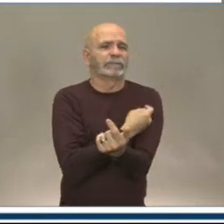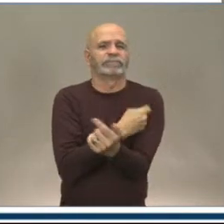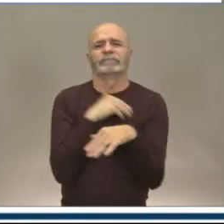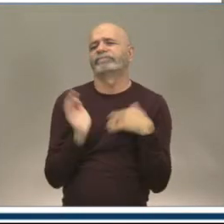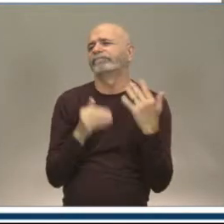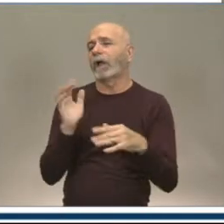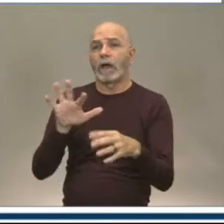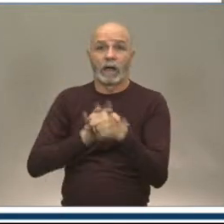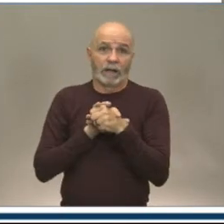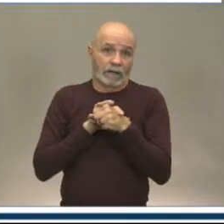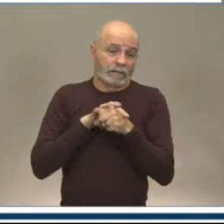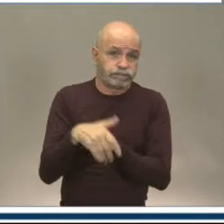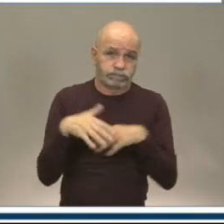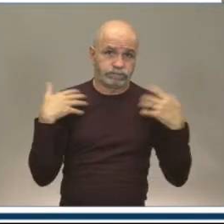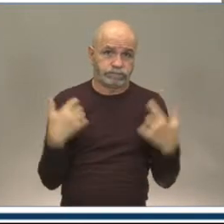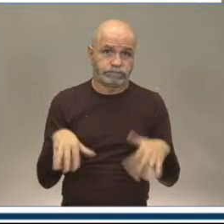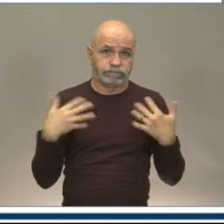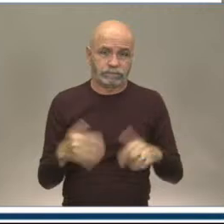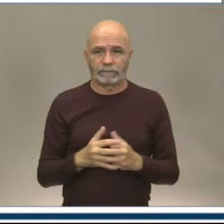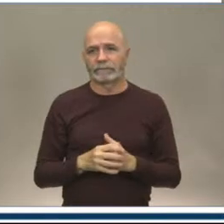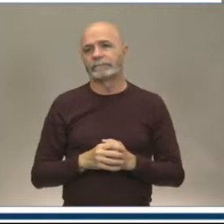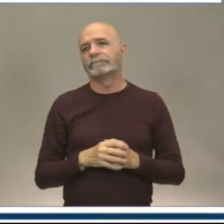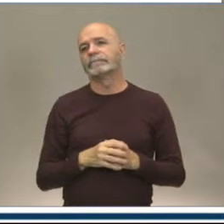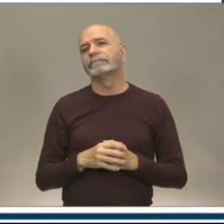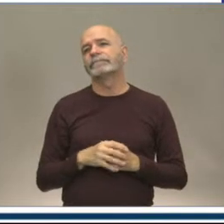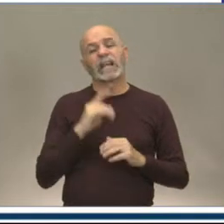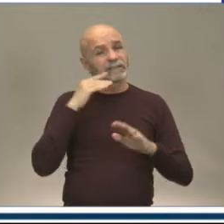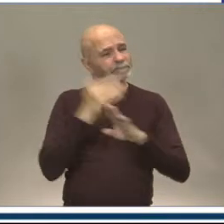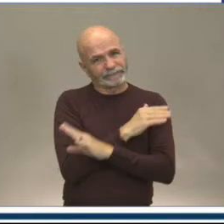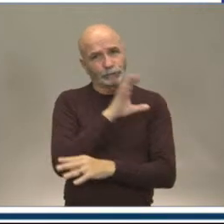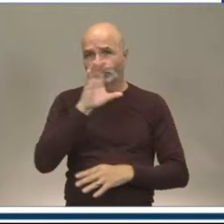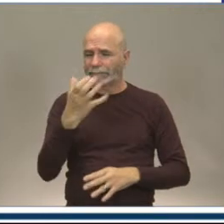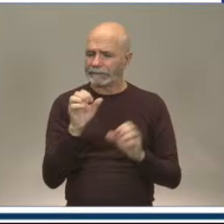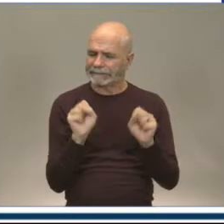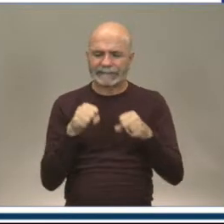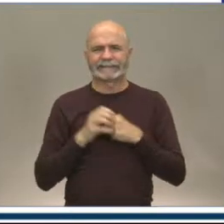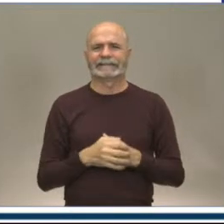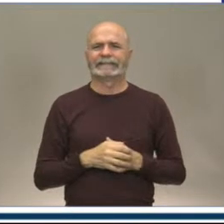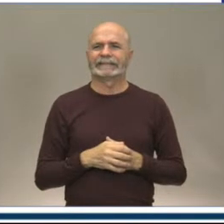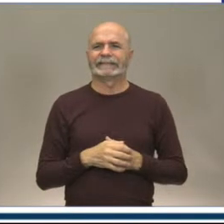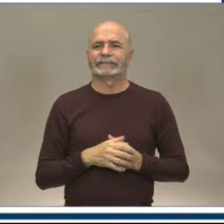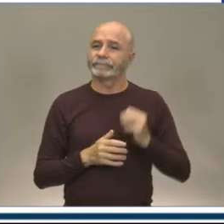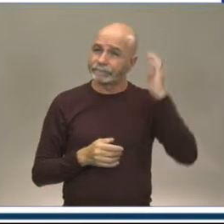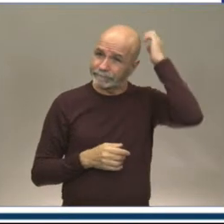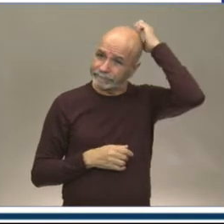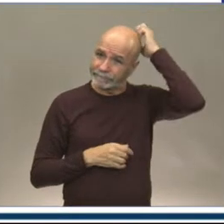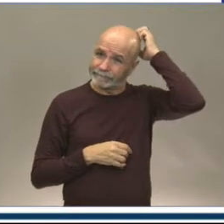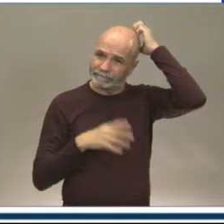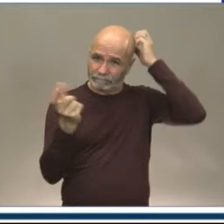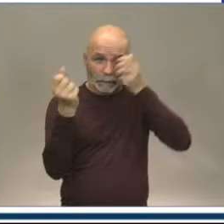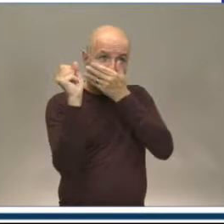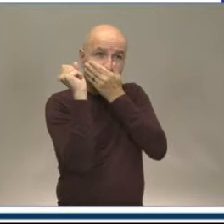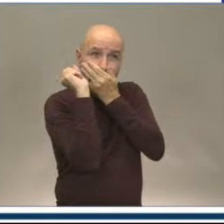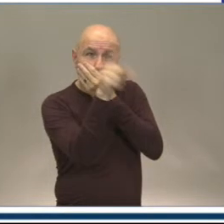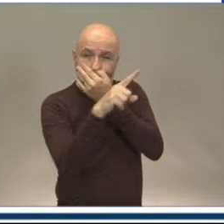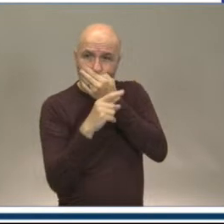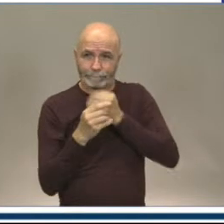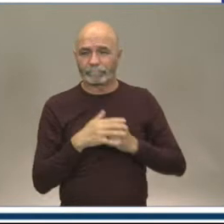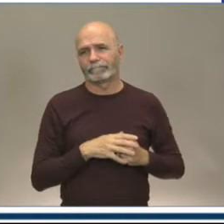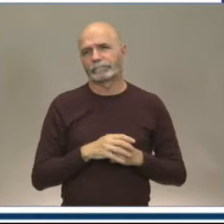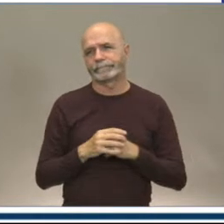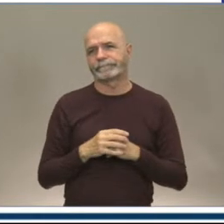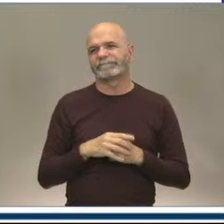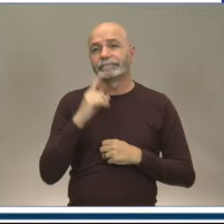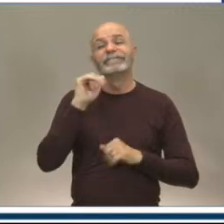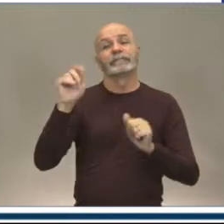5 to 11-year-olds prior to Christmas. Dr. Strang, just a couple of technical questions. When people make appointments